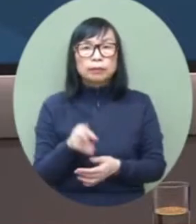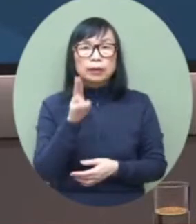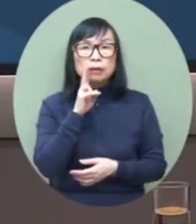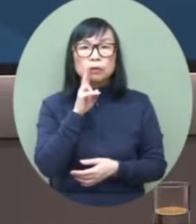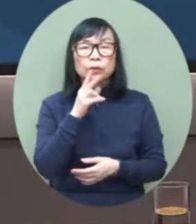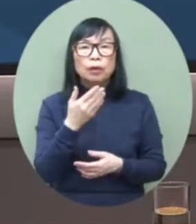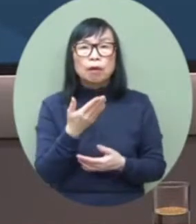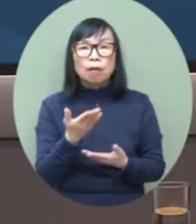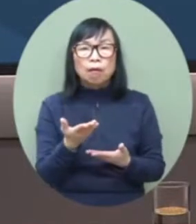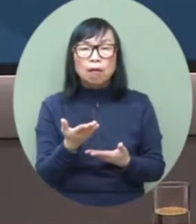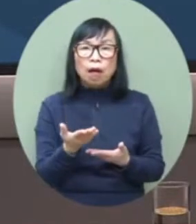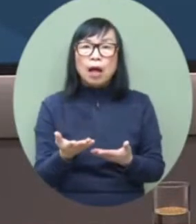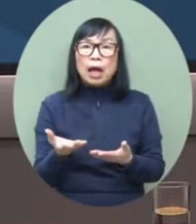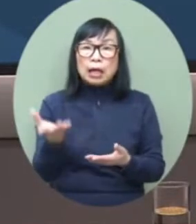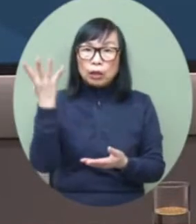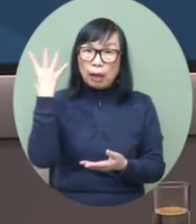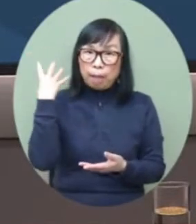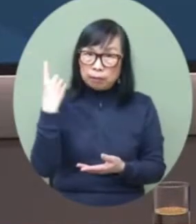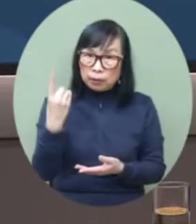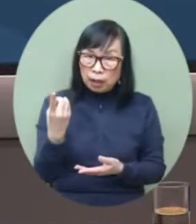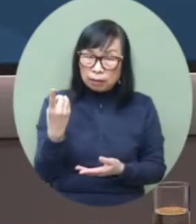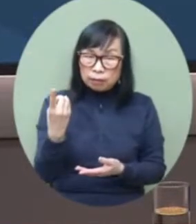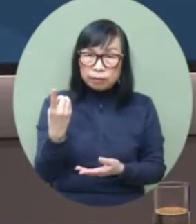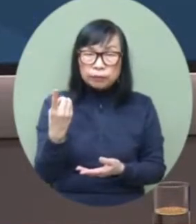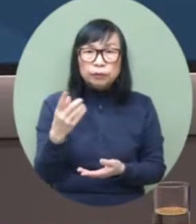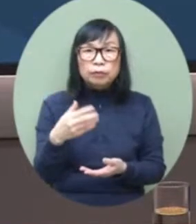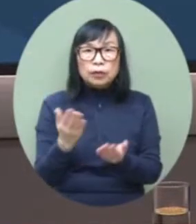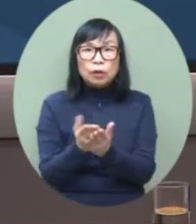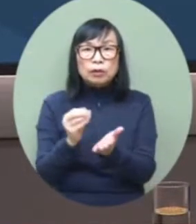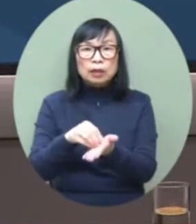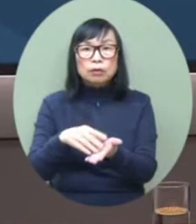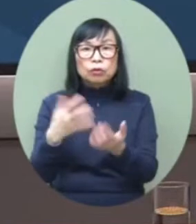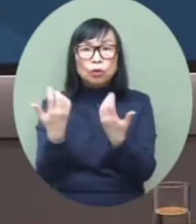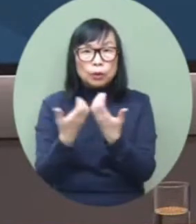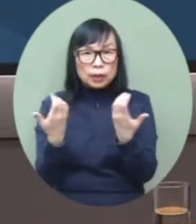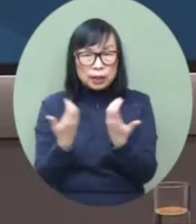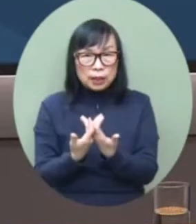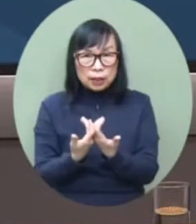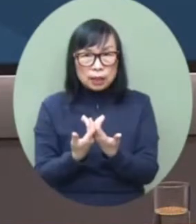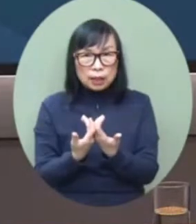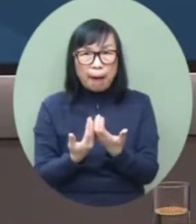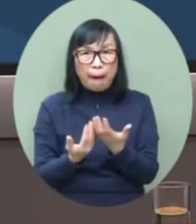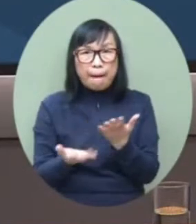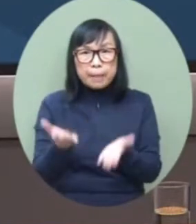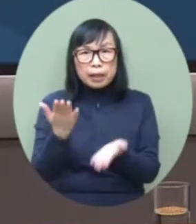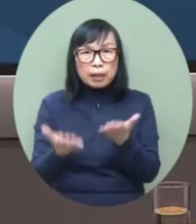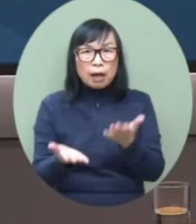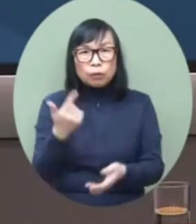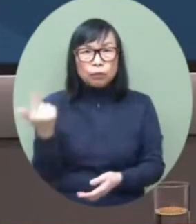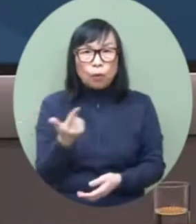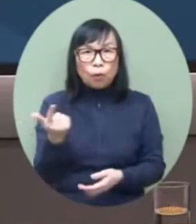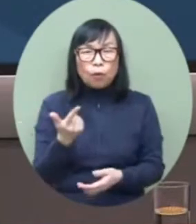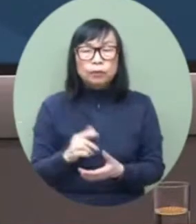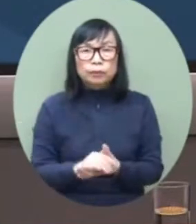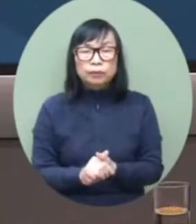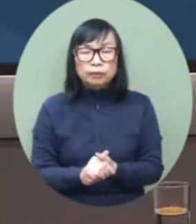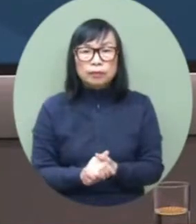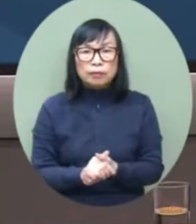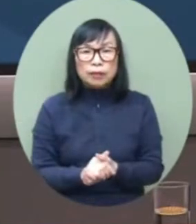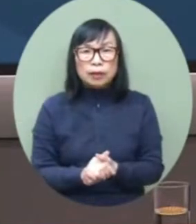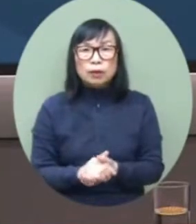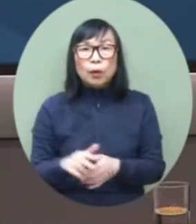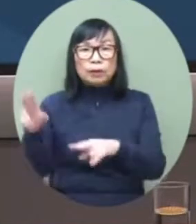cases yesterday is significantly higher than that yesterday. And for our exchange with the mainland